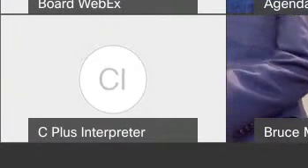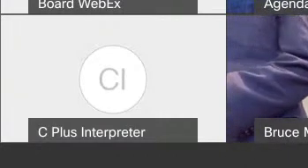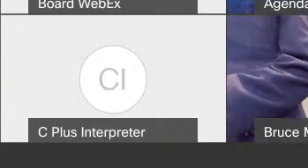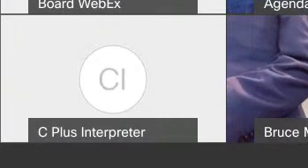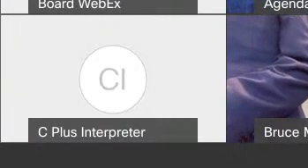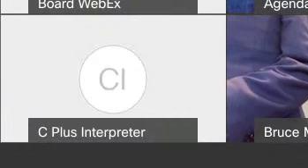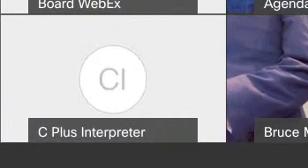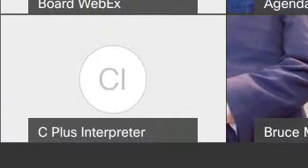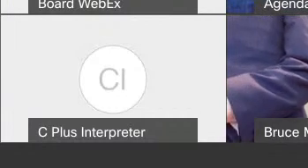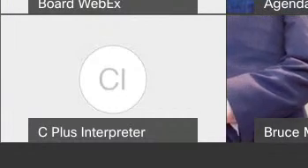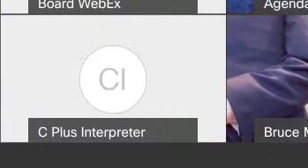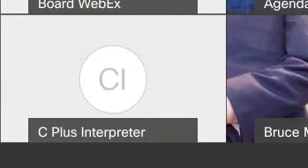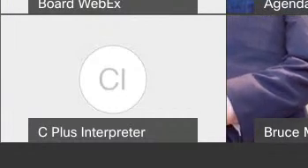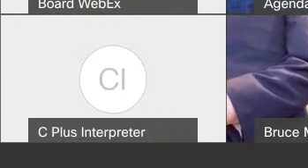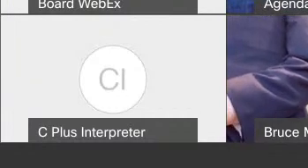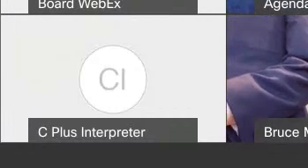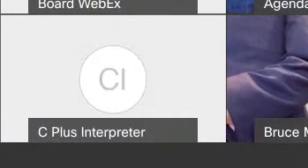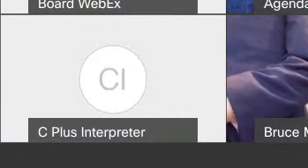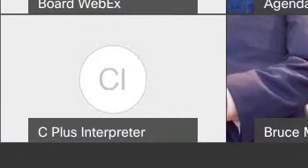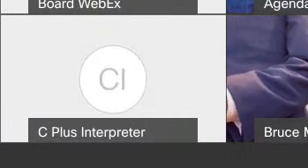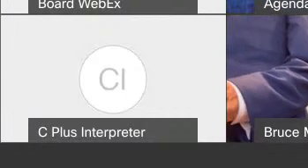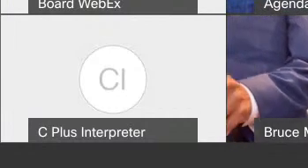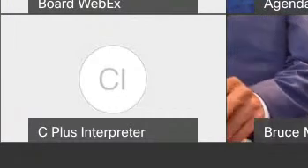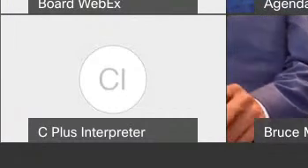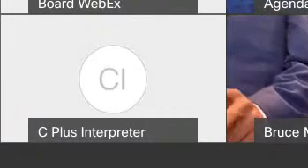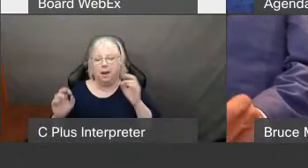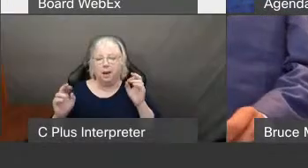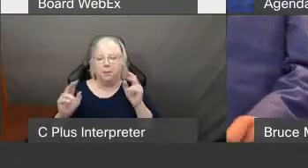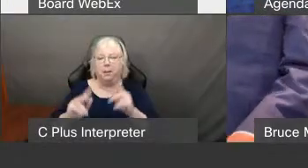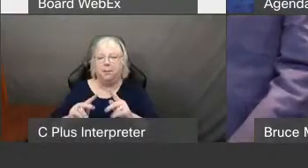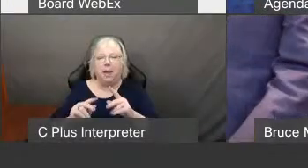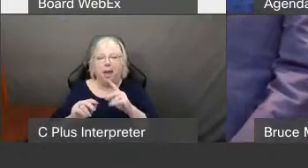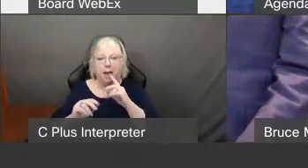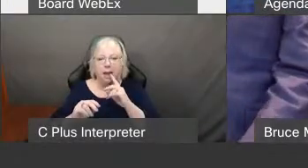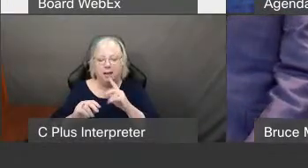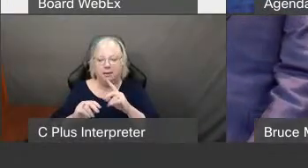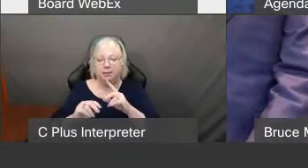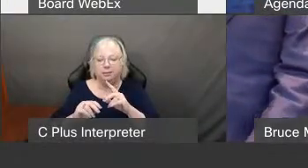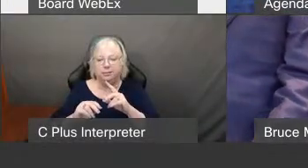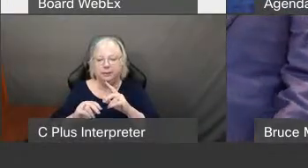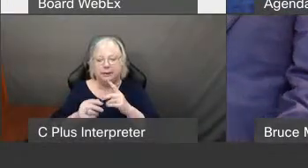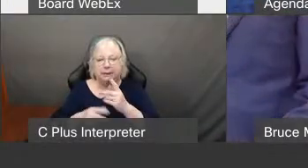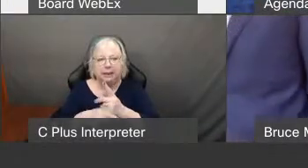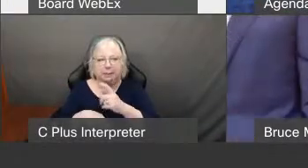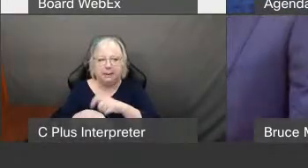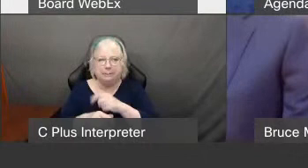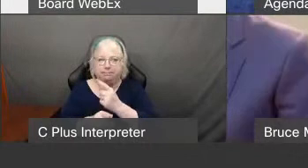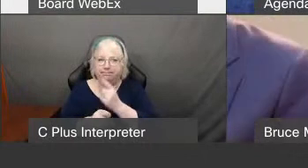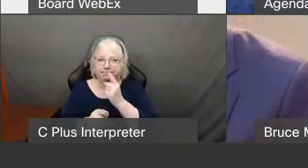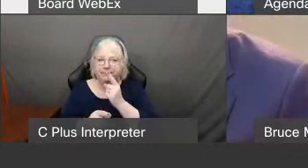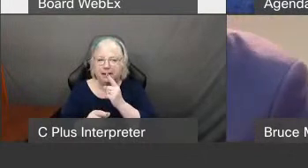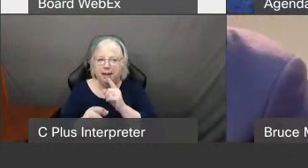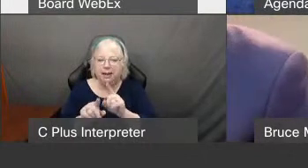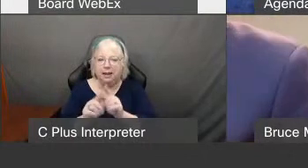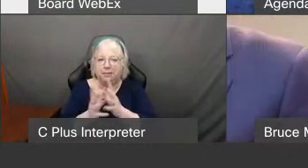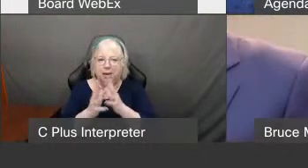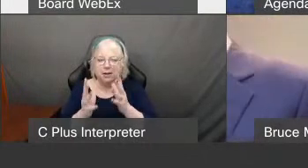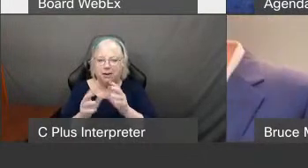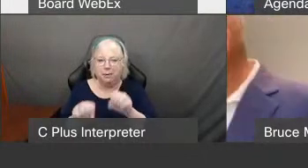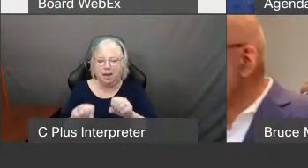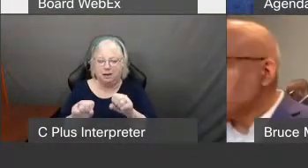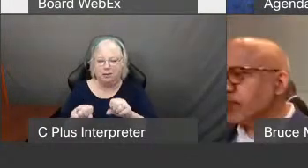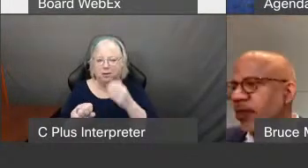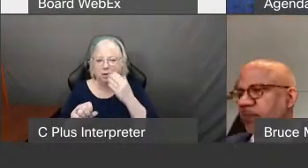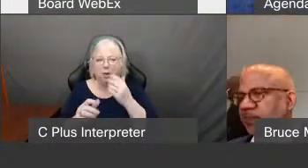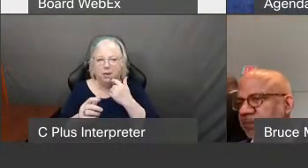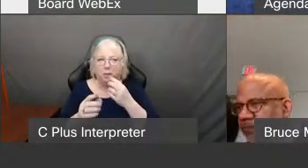seating area, but wanted to get us, keep us on track, on time as best as possible, with knowing that we always